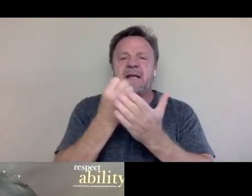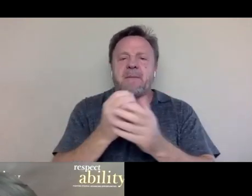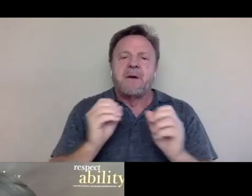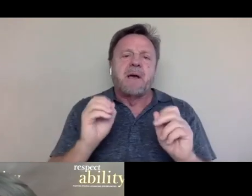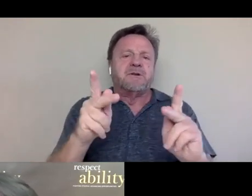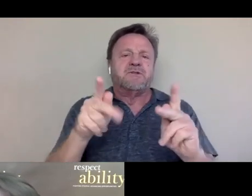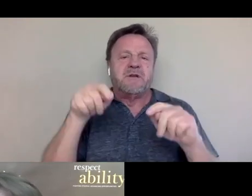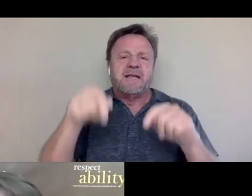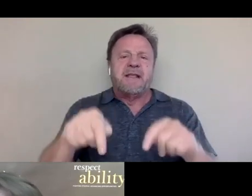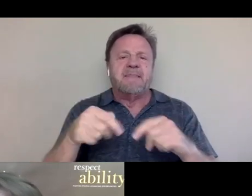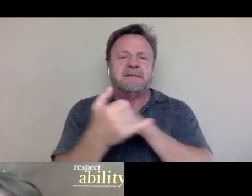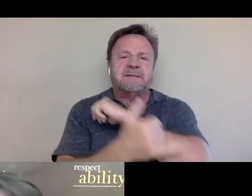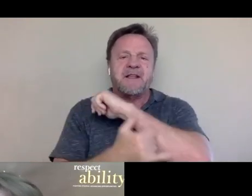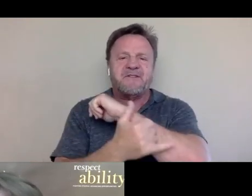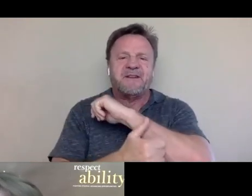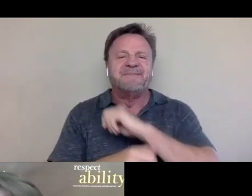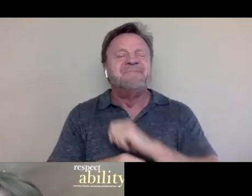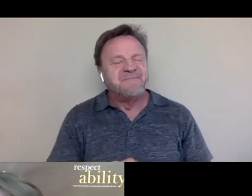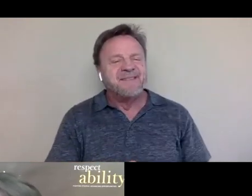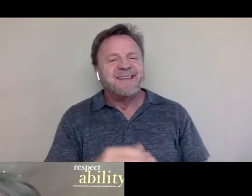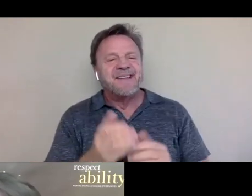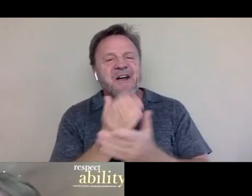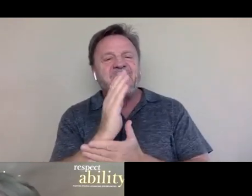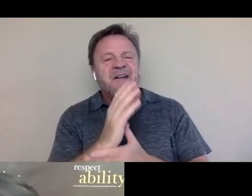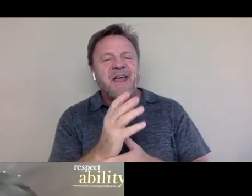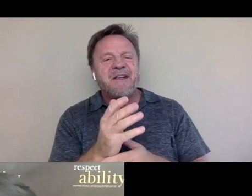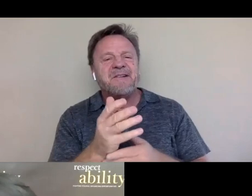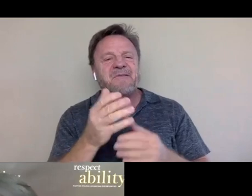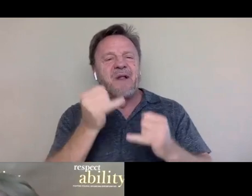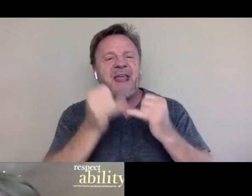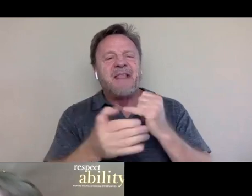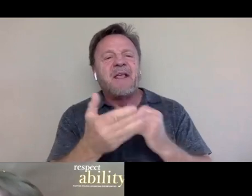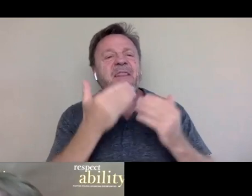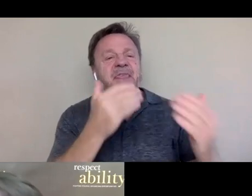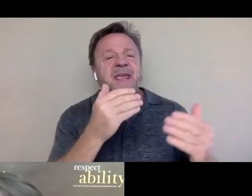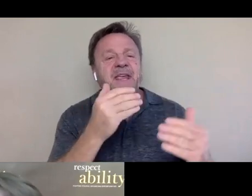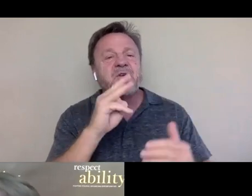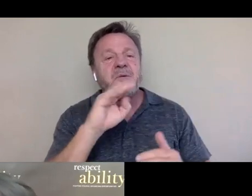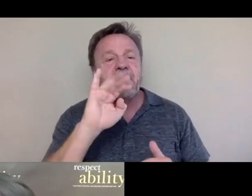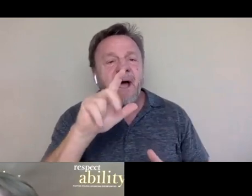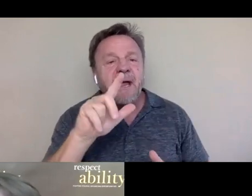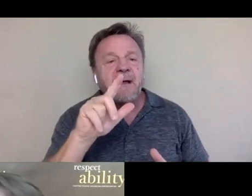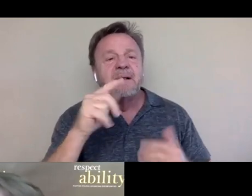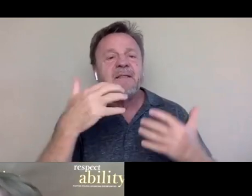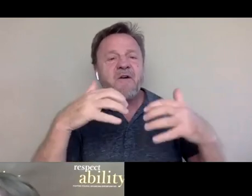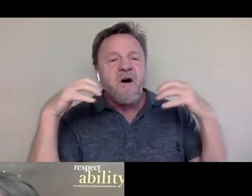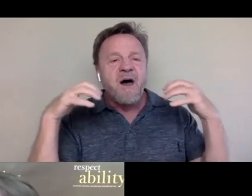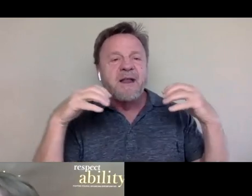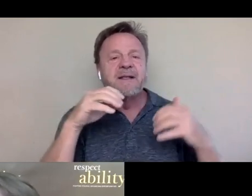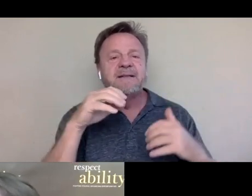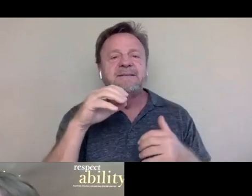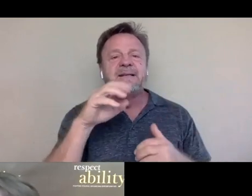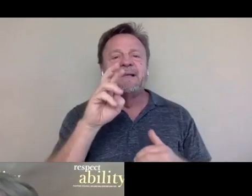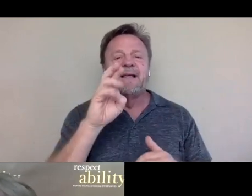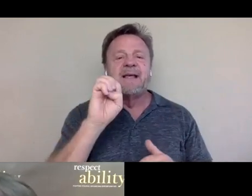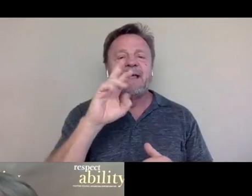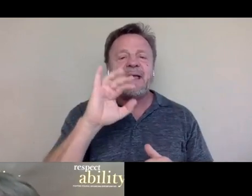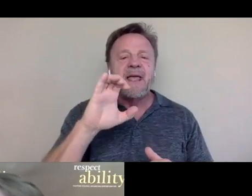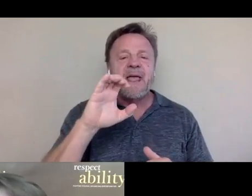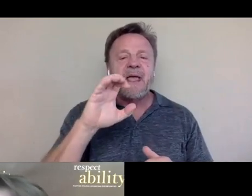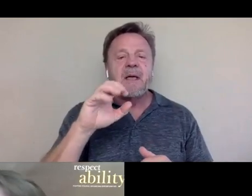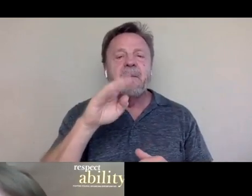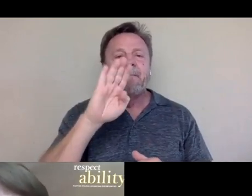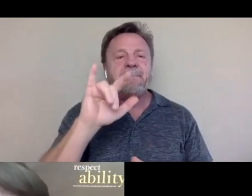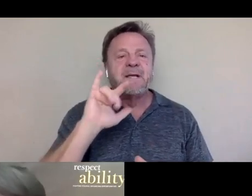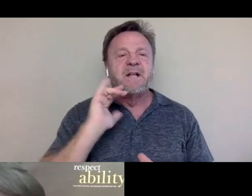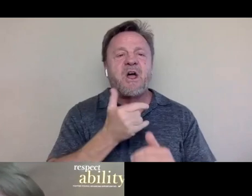country. All right, we will leave it there. Thank you so much, Michael. Thank you so much to our audience. Eric, our sign language interpreter, Bill,